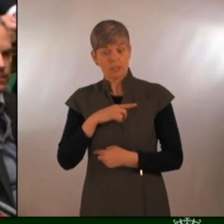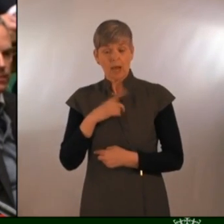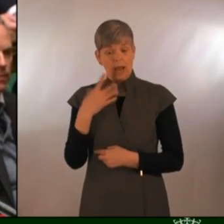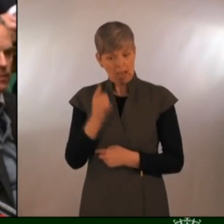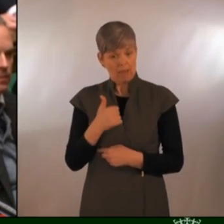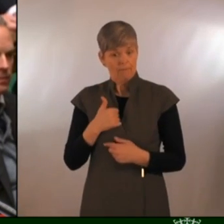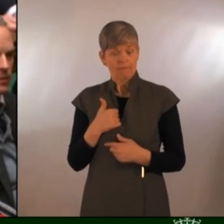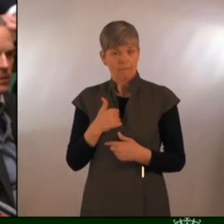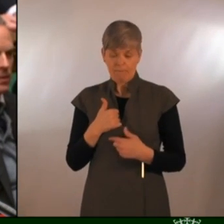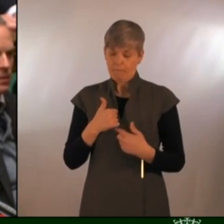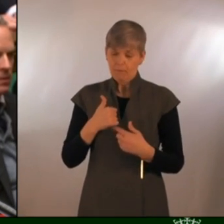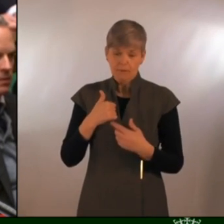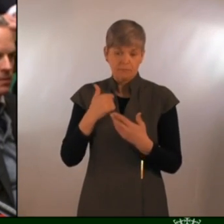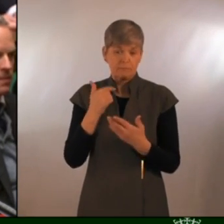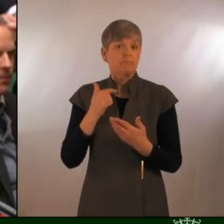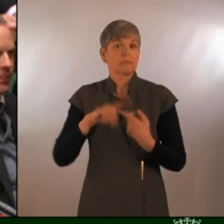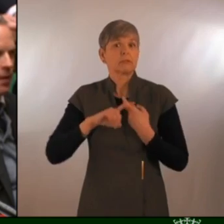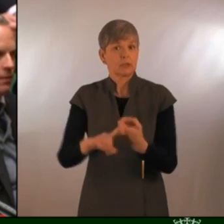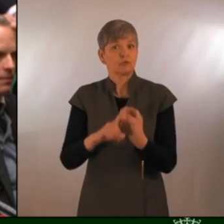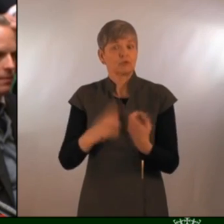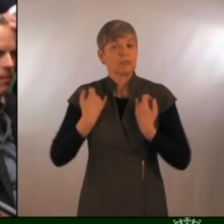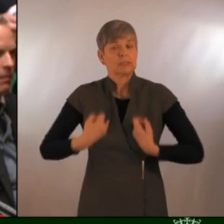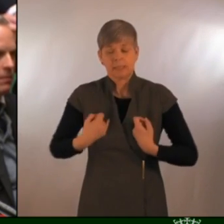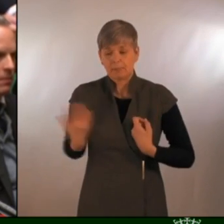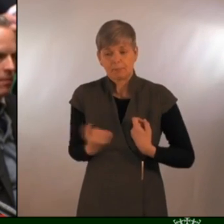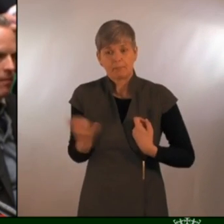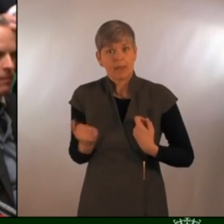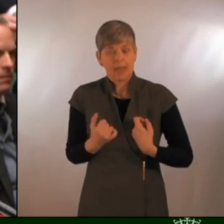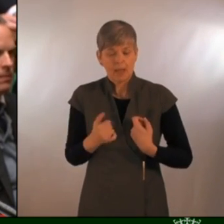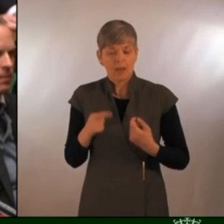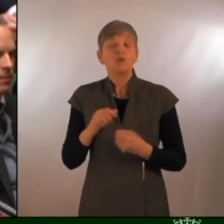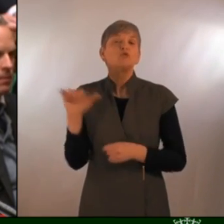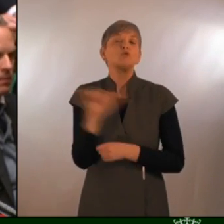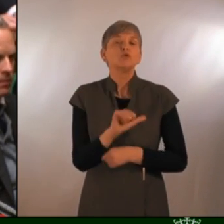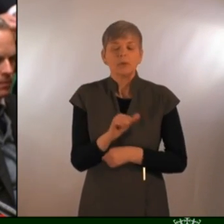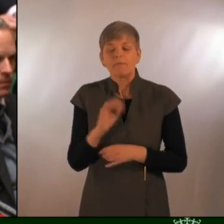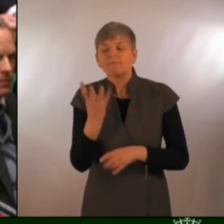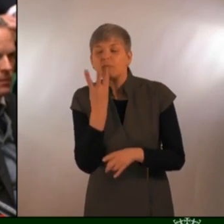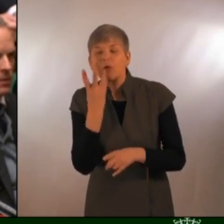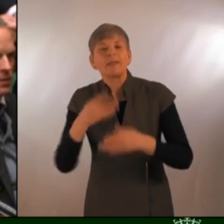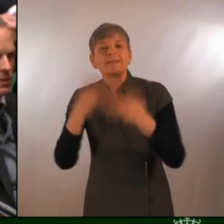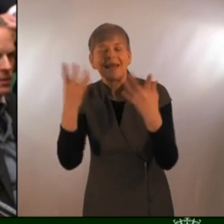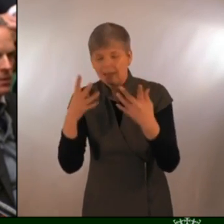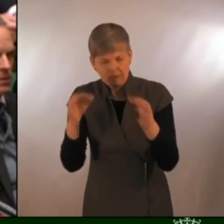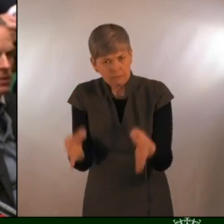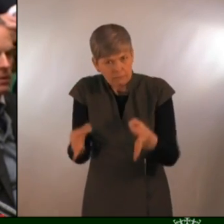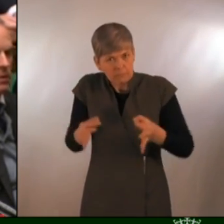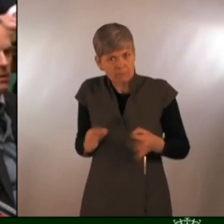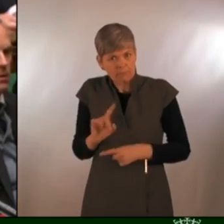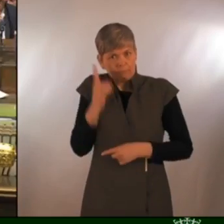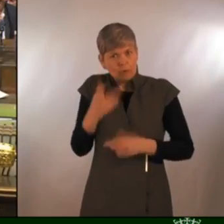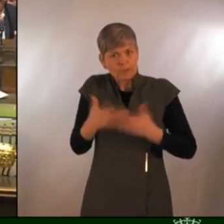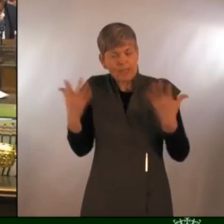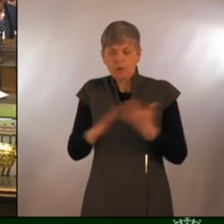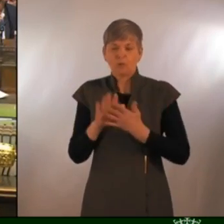sick pay from day 4 to day 1. We will make sure that those on universal credit and other benefits get the help that they need from day